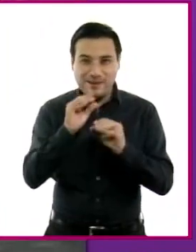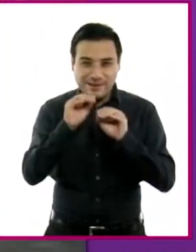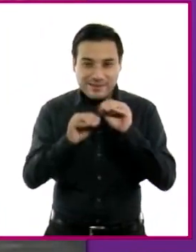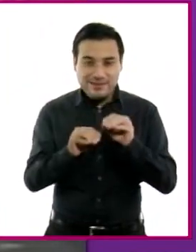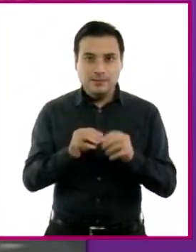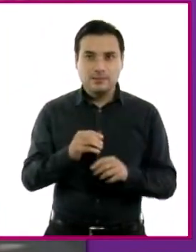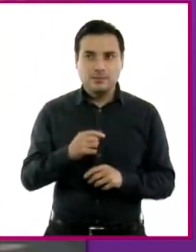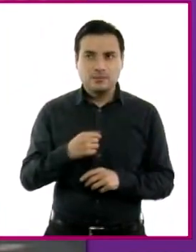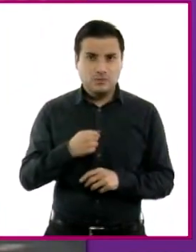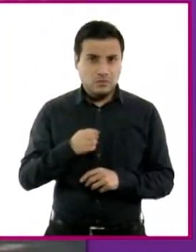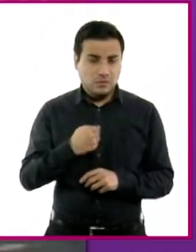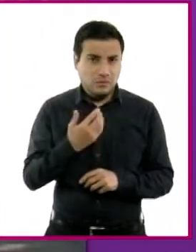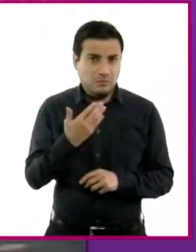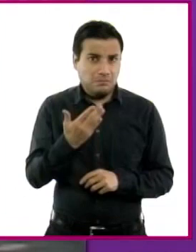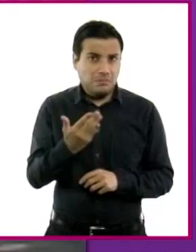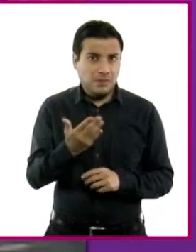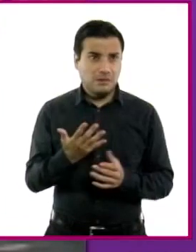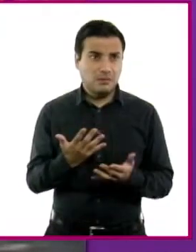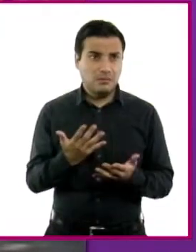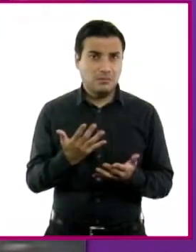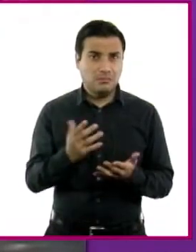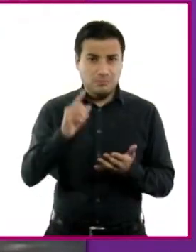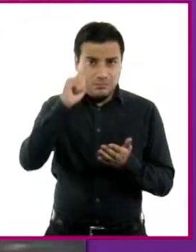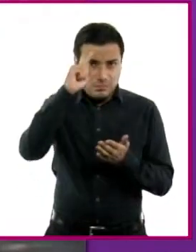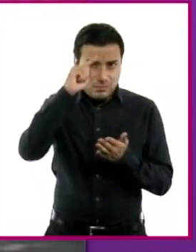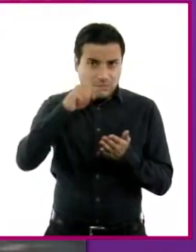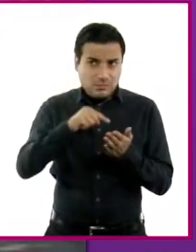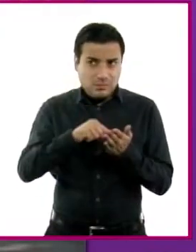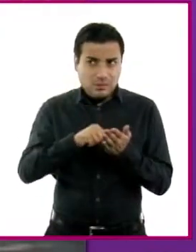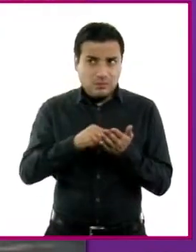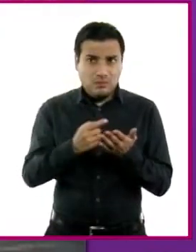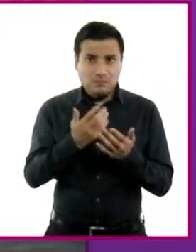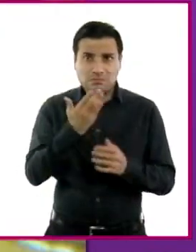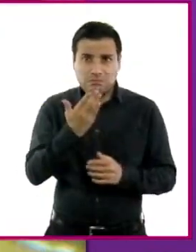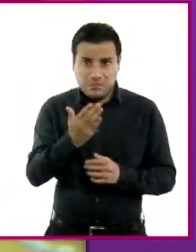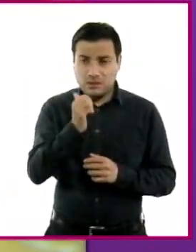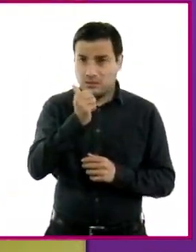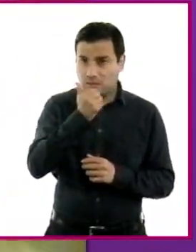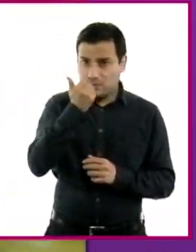bien. Yo creo que hicimos algo bueno para ellos y para los alumnos.